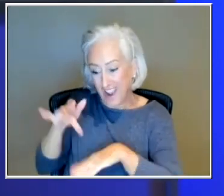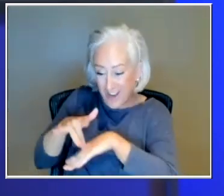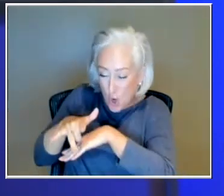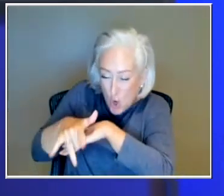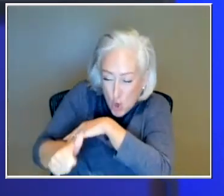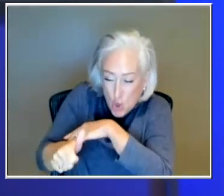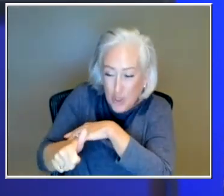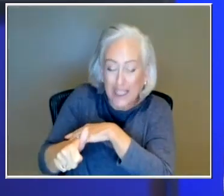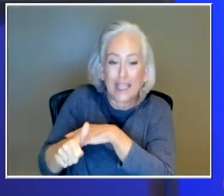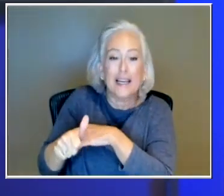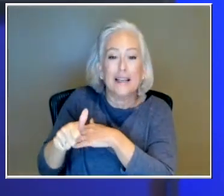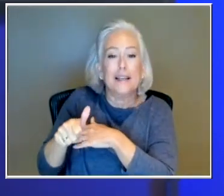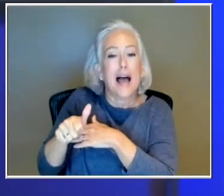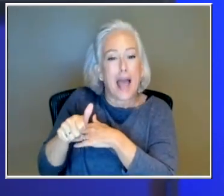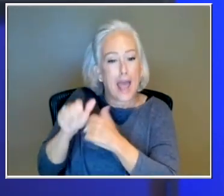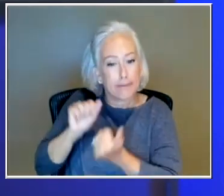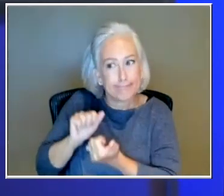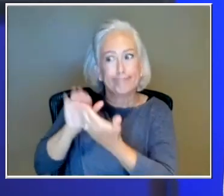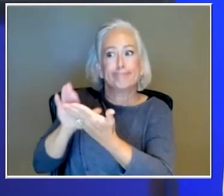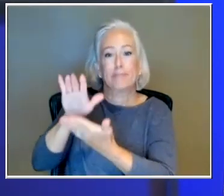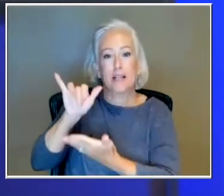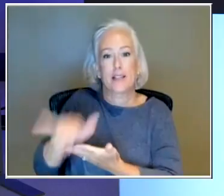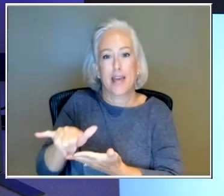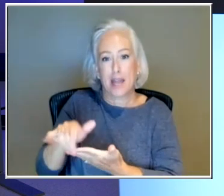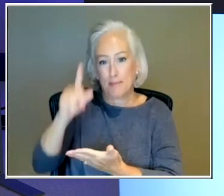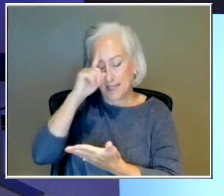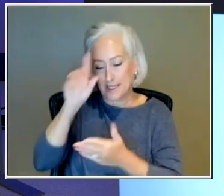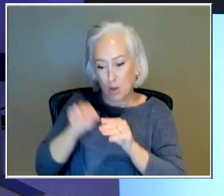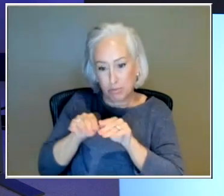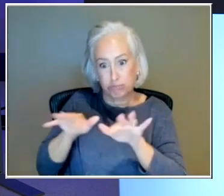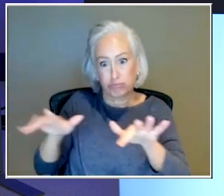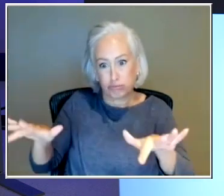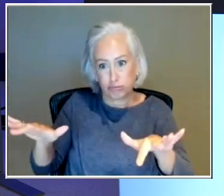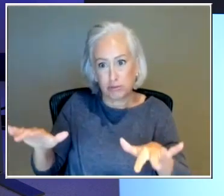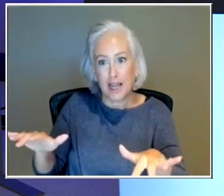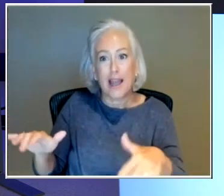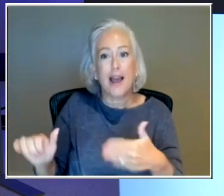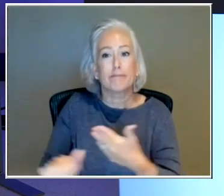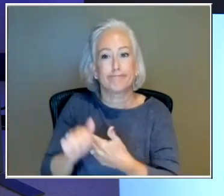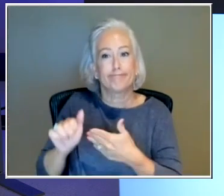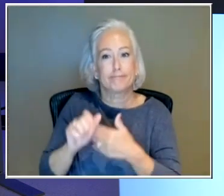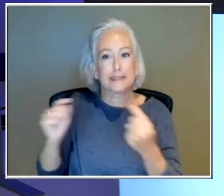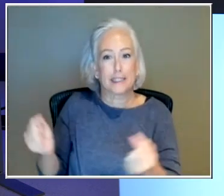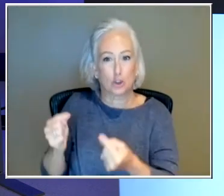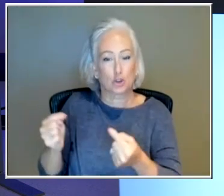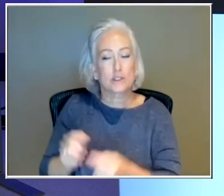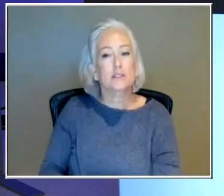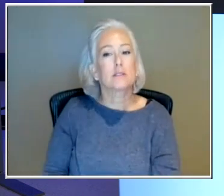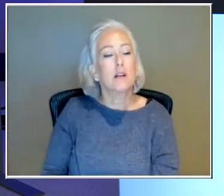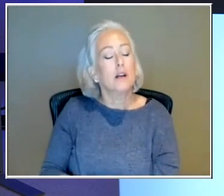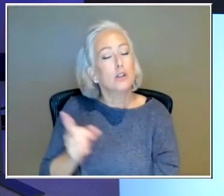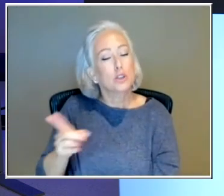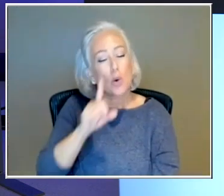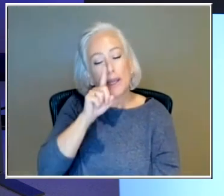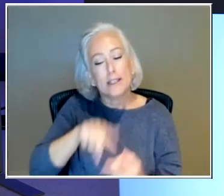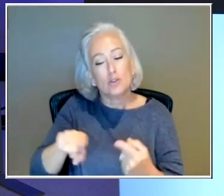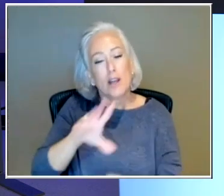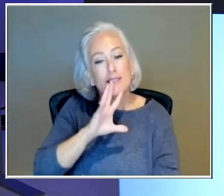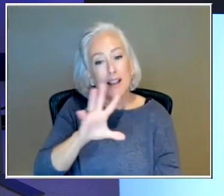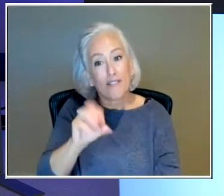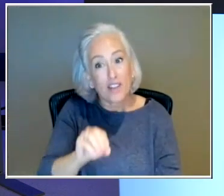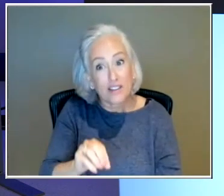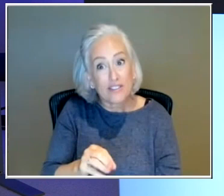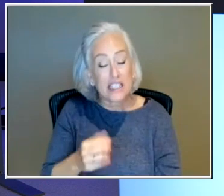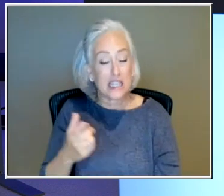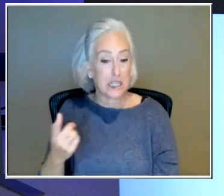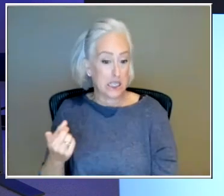that are likely to spread and cause harm. So Gary was getting checked at 50. Is there, just like women getting mammograms at 40, is there an age?